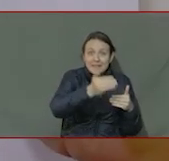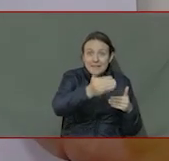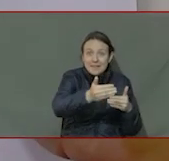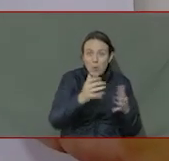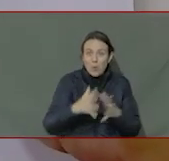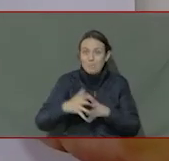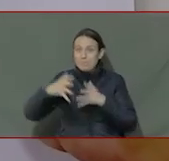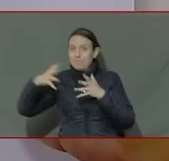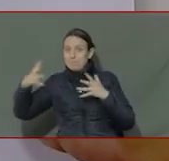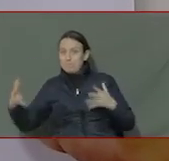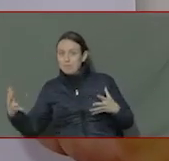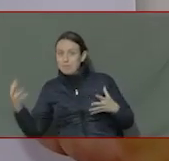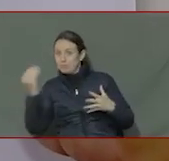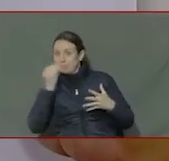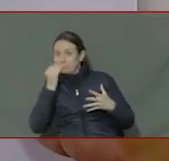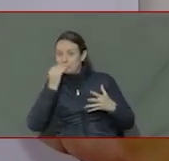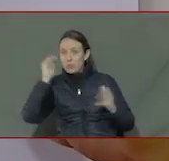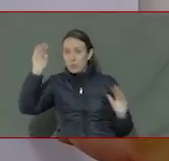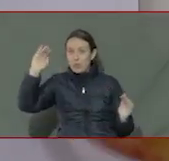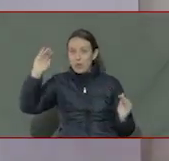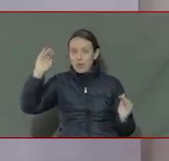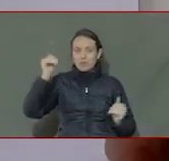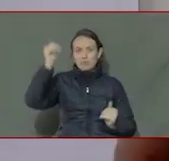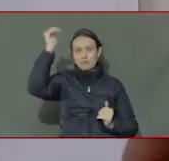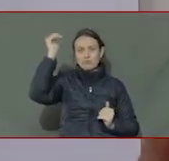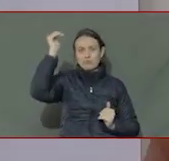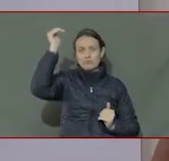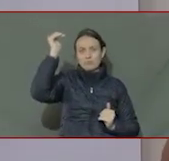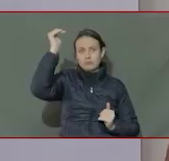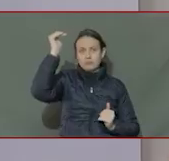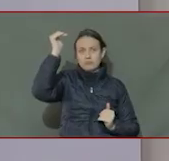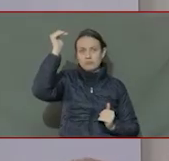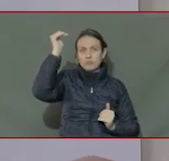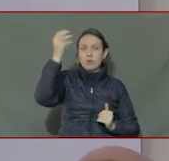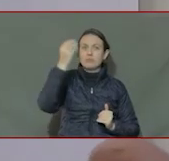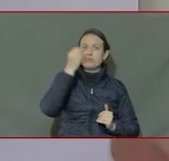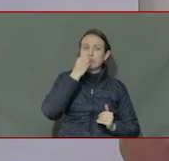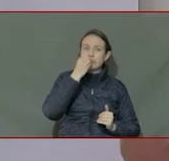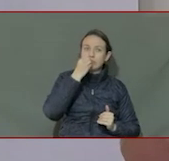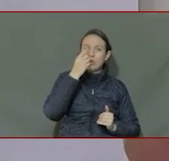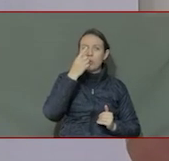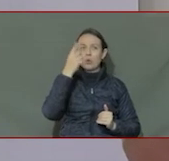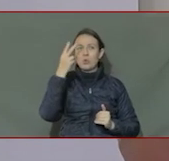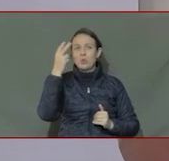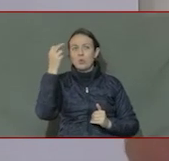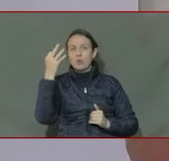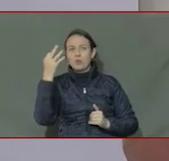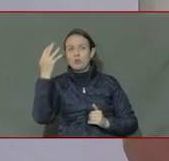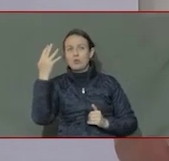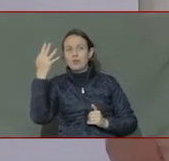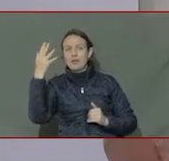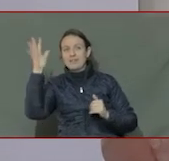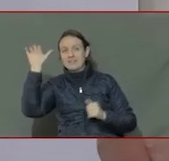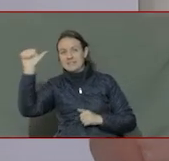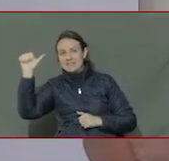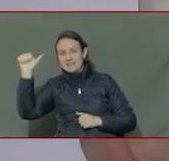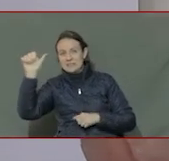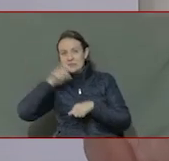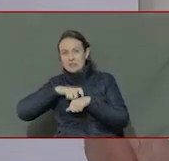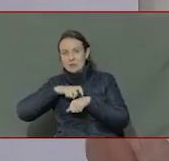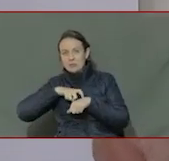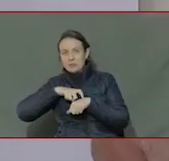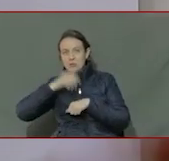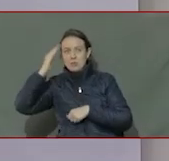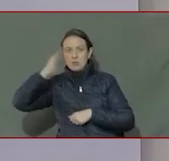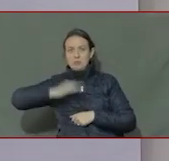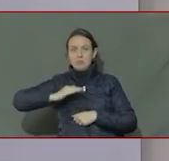person there at the top had more meals than the person at the bottom? But the person at the bottom, they tell us the